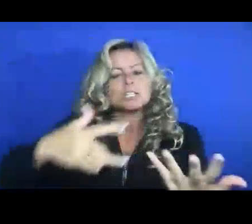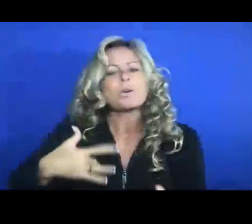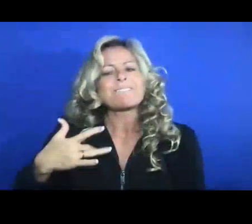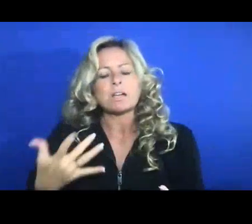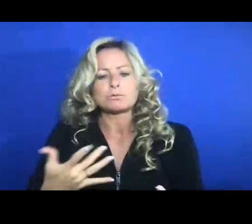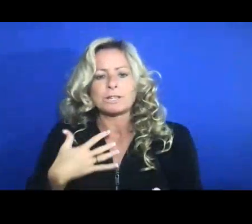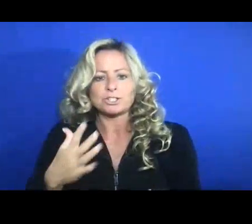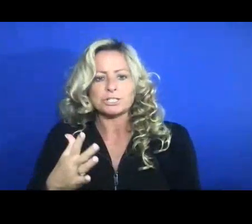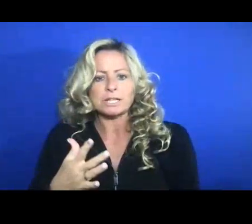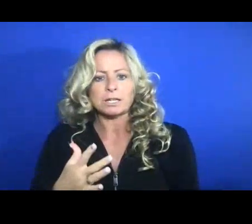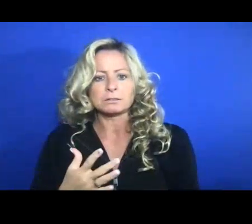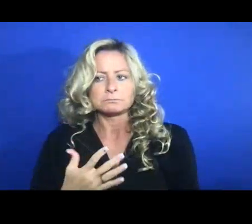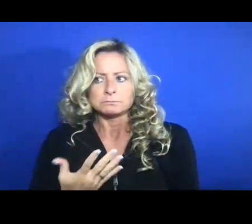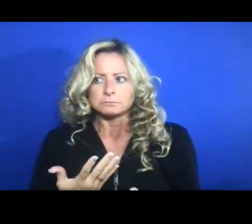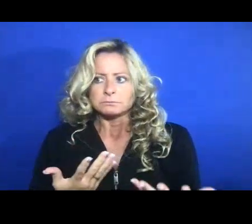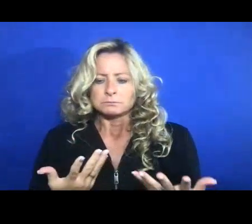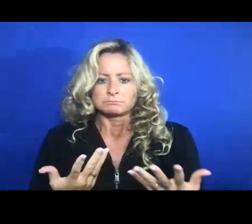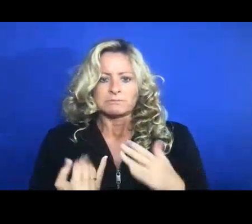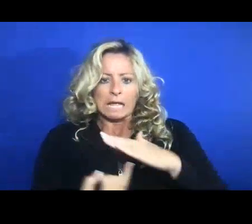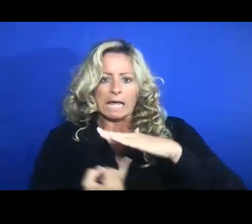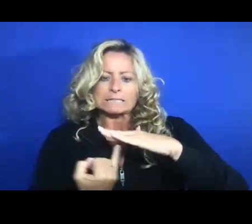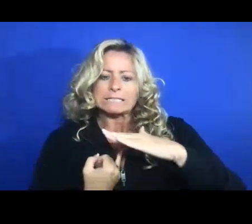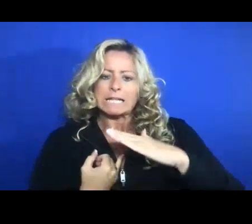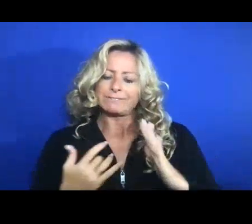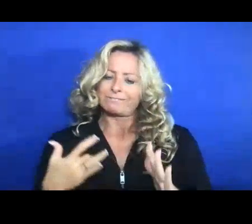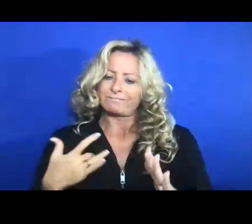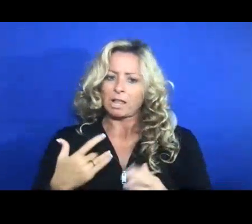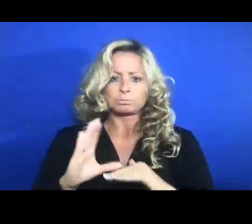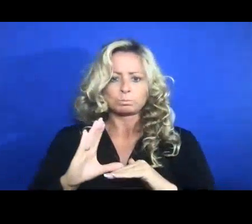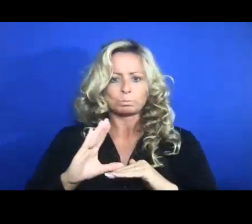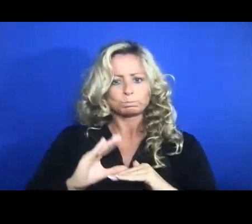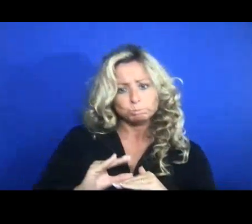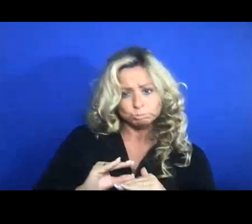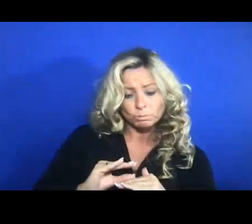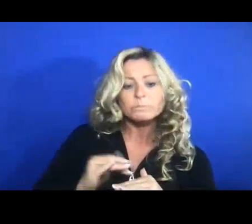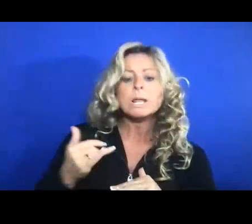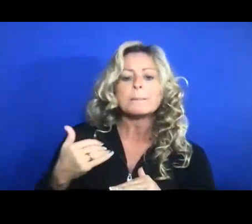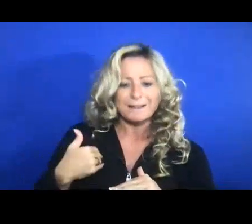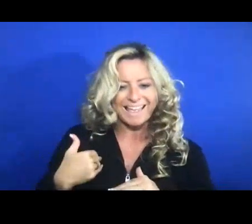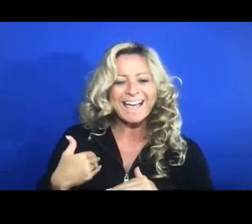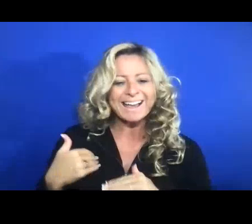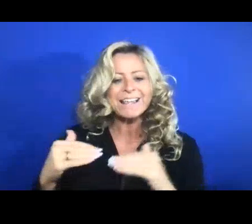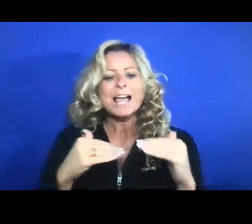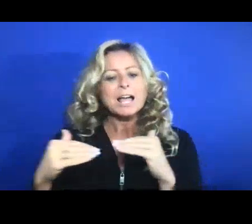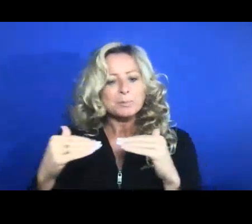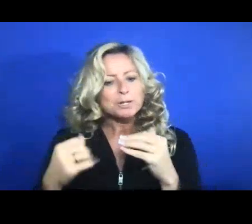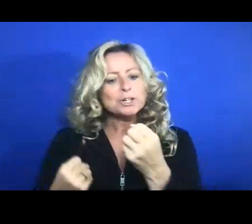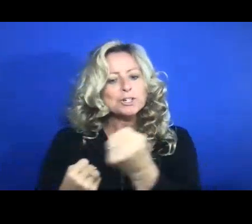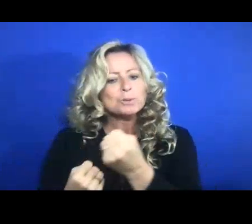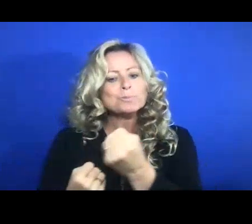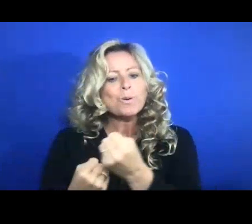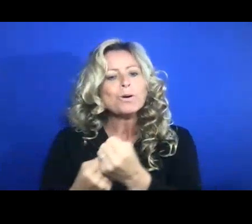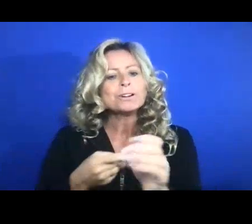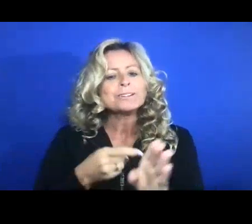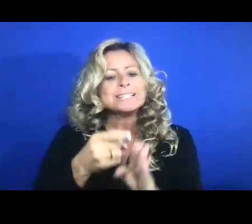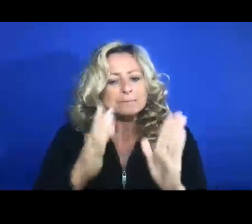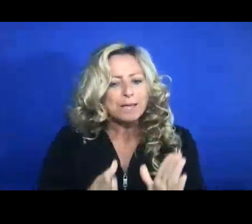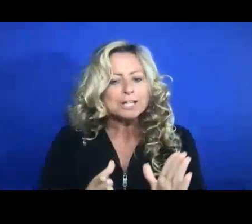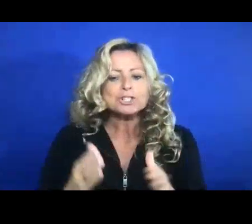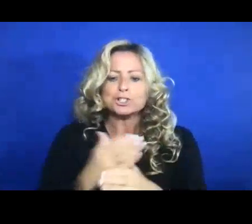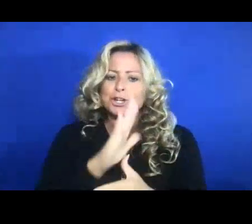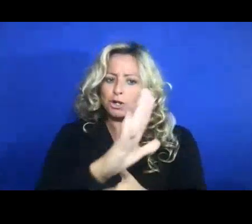really small about it. But I had a peer support specialist who shared her experience with me and really encouraged me to focus